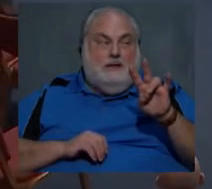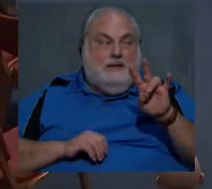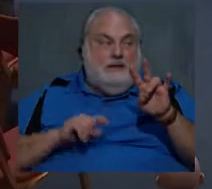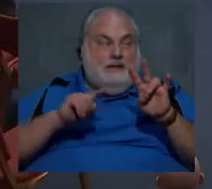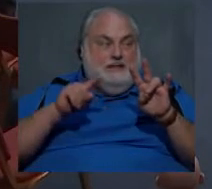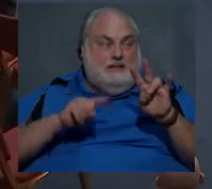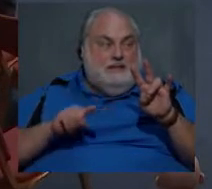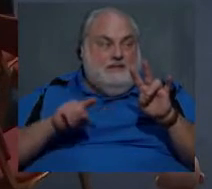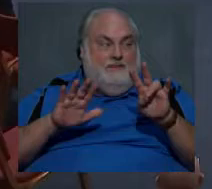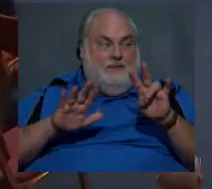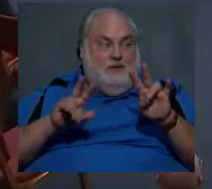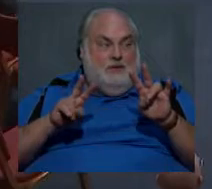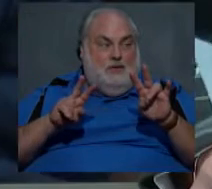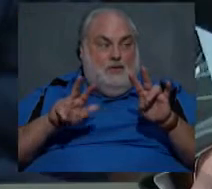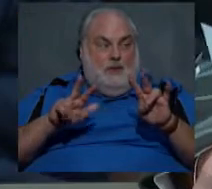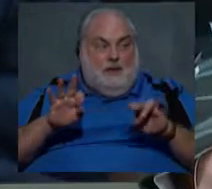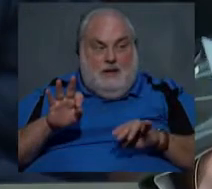number